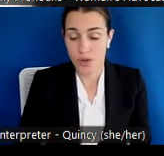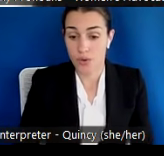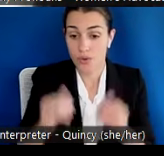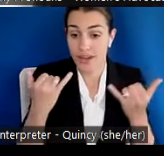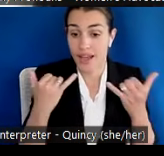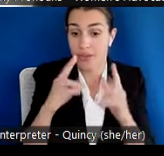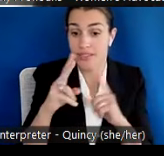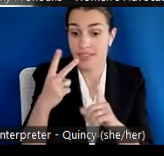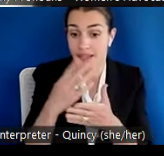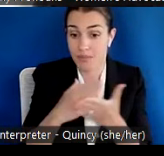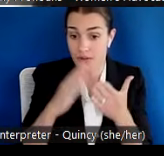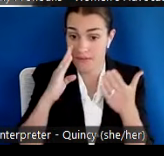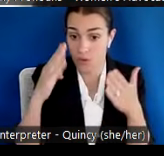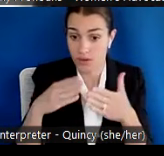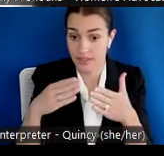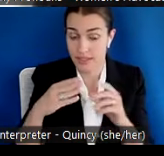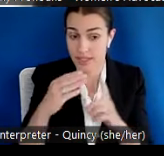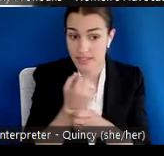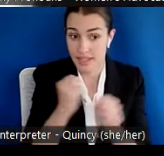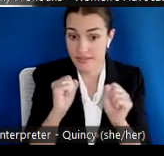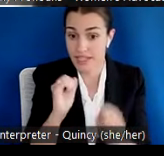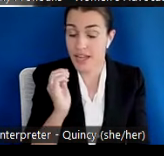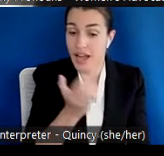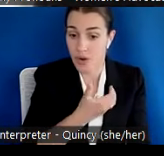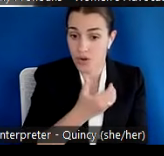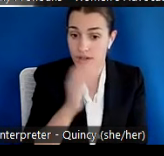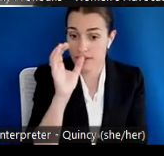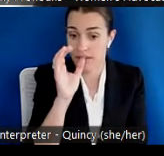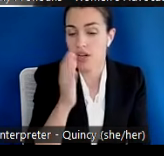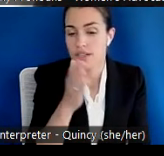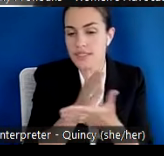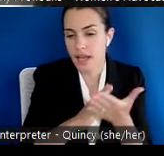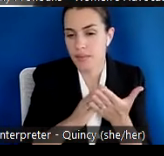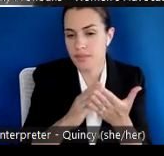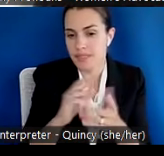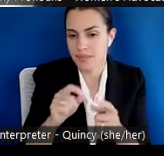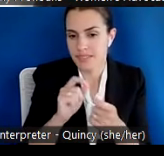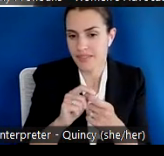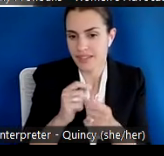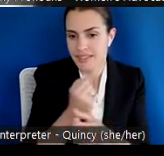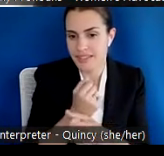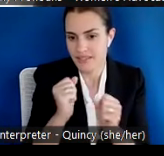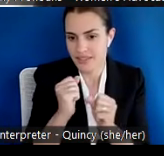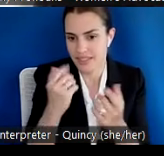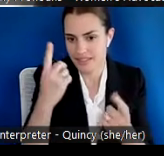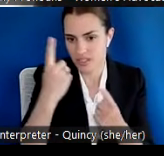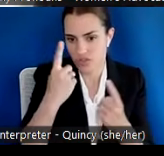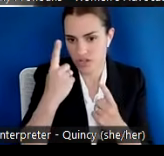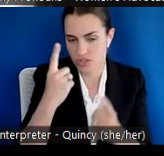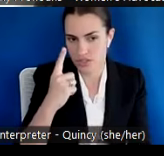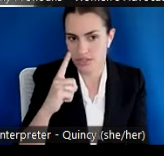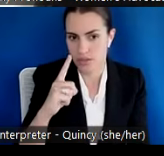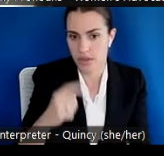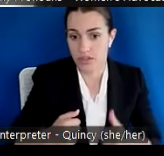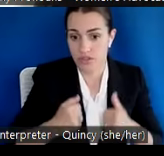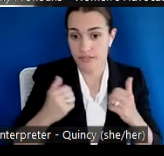on safety, there are some specific safety considerations when a survivor identifies as